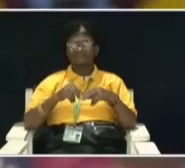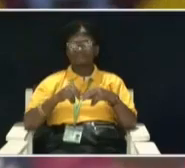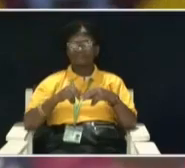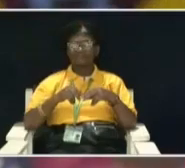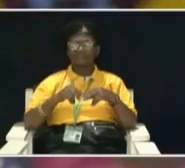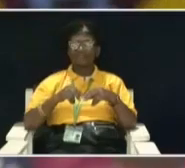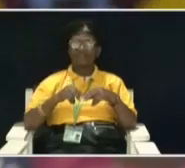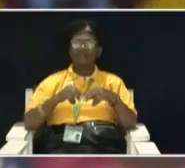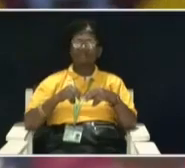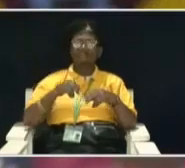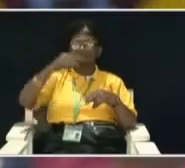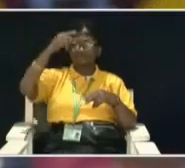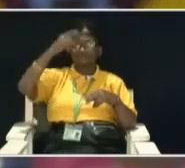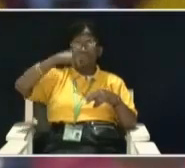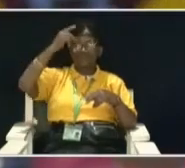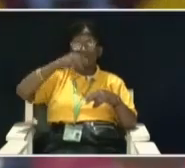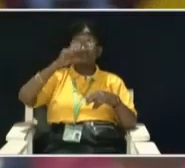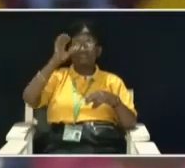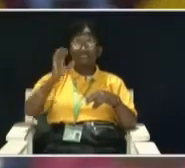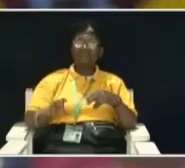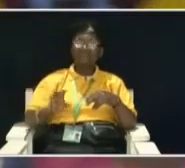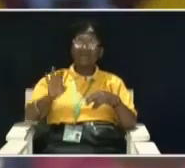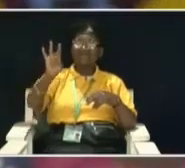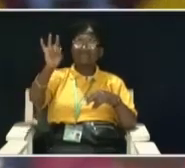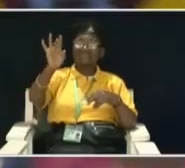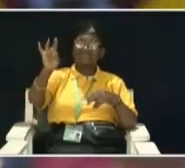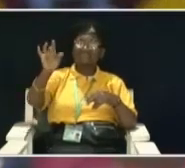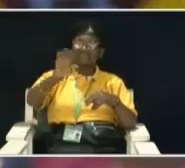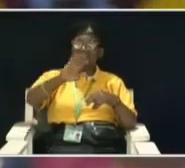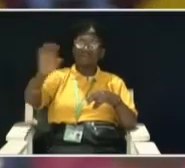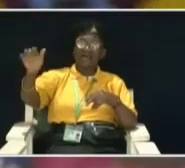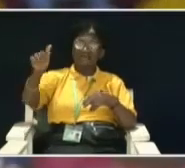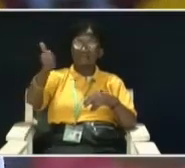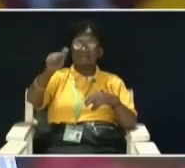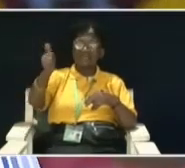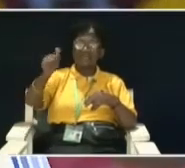Proverbs chapter 18, verse 10.